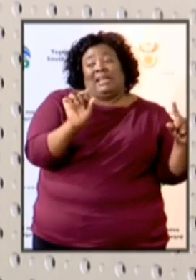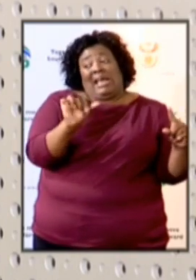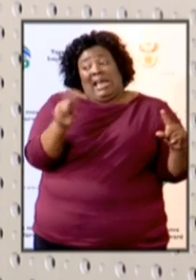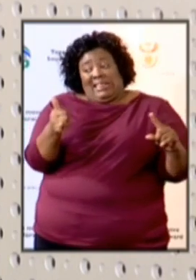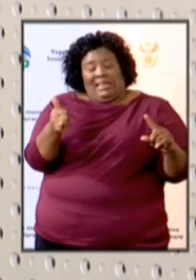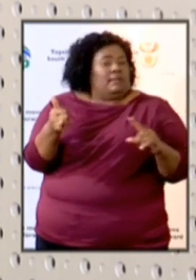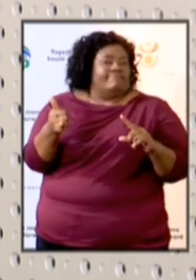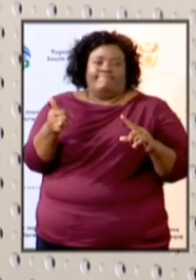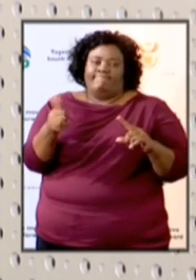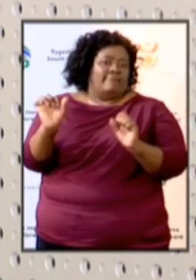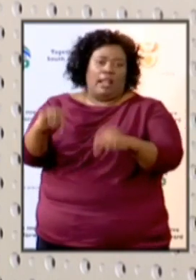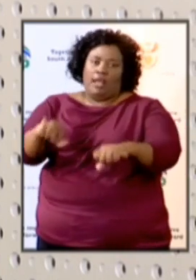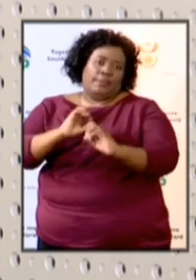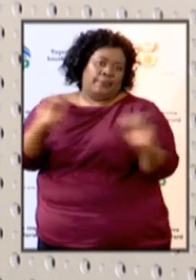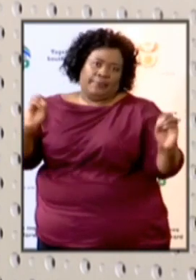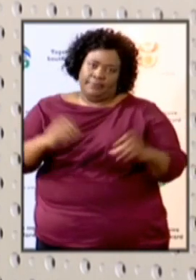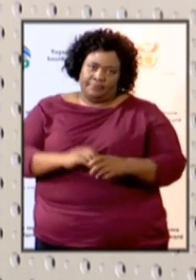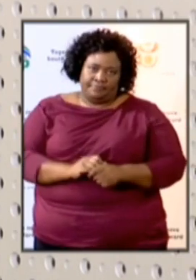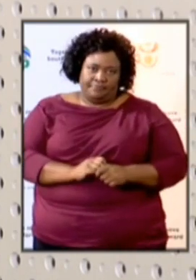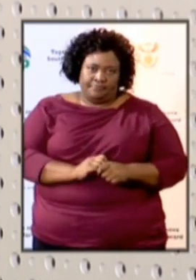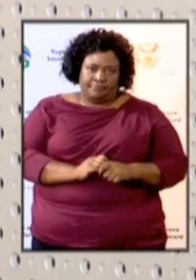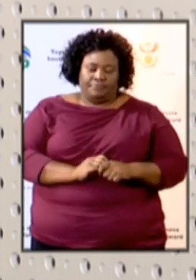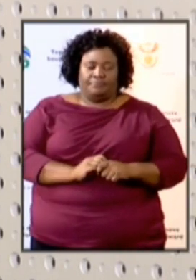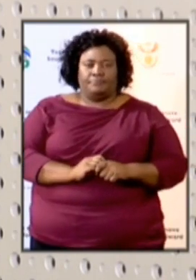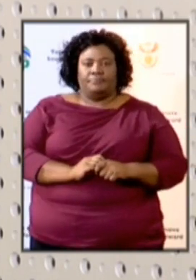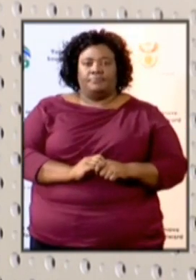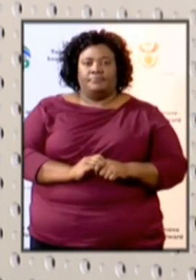are still not allowed.